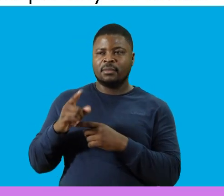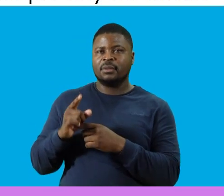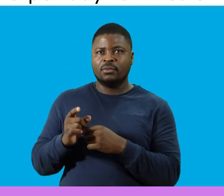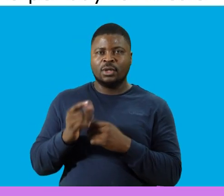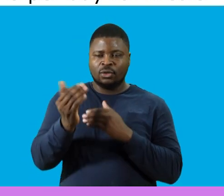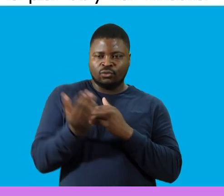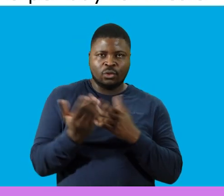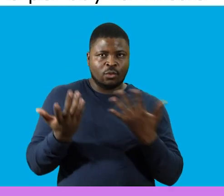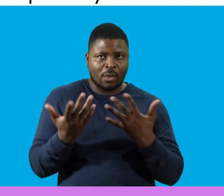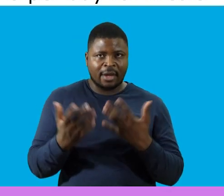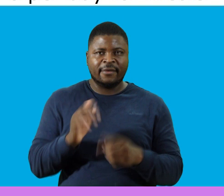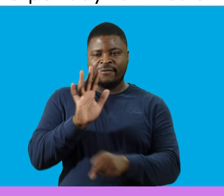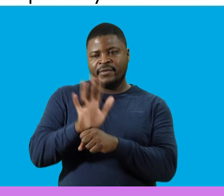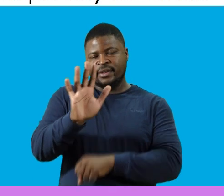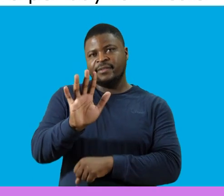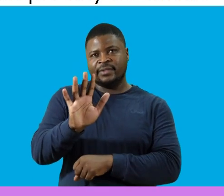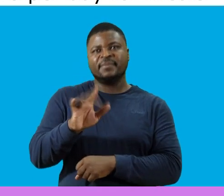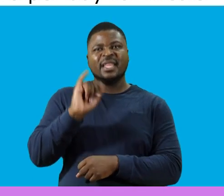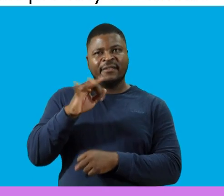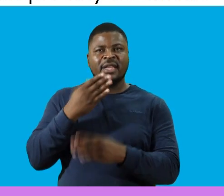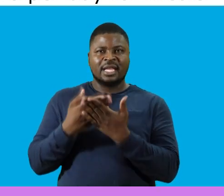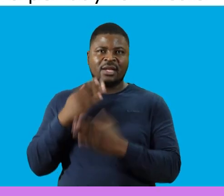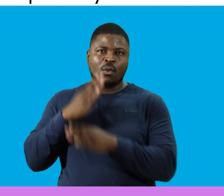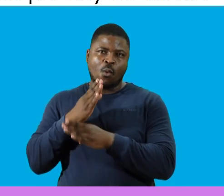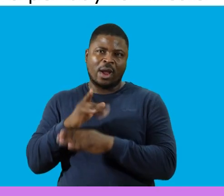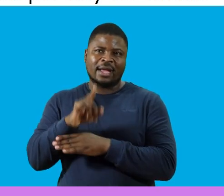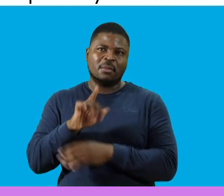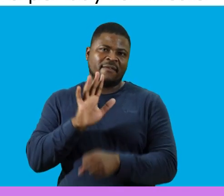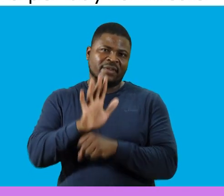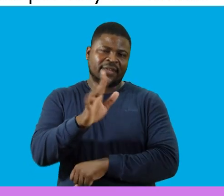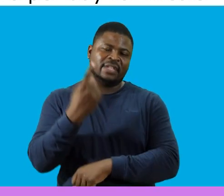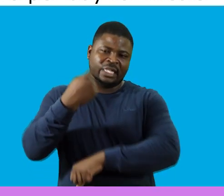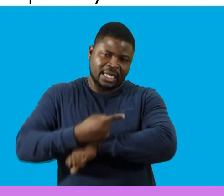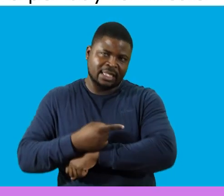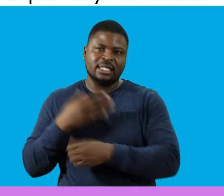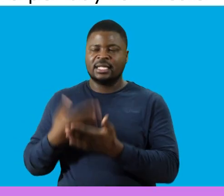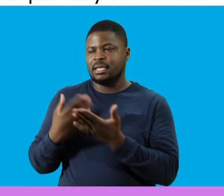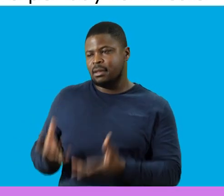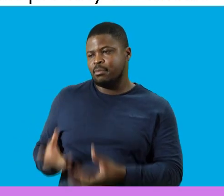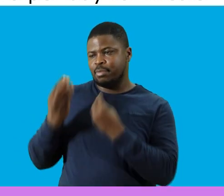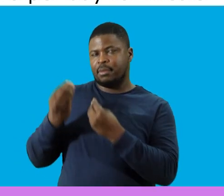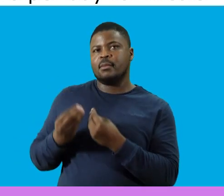he can have enough money. If he only works for 14 days, he won't get to the